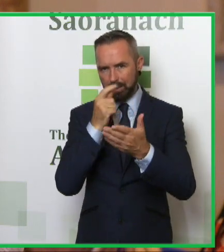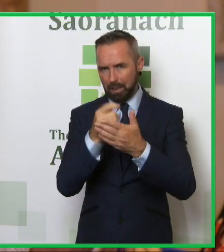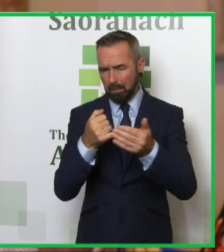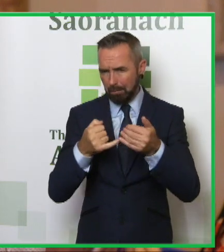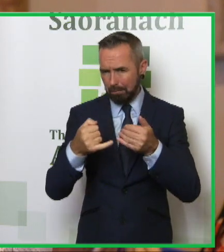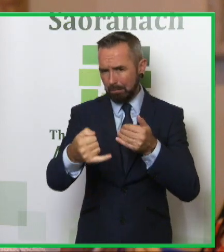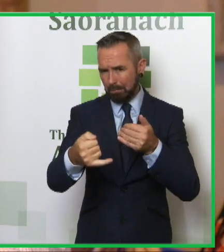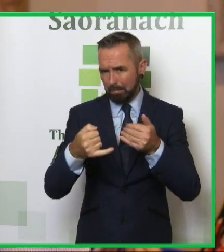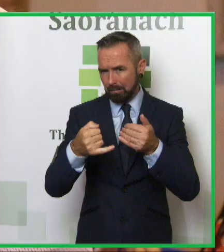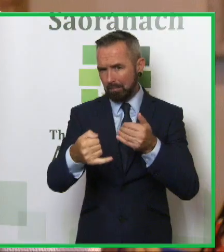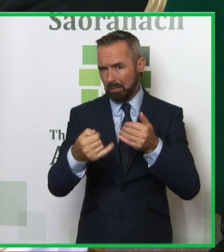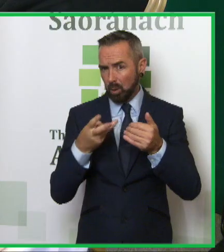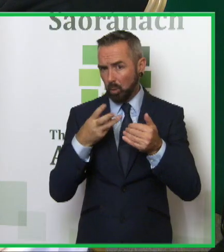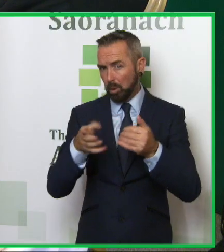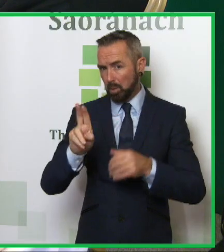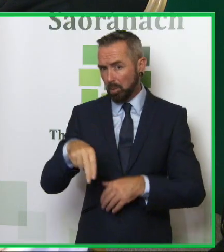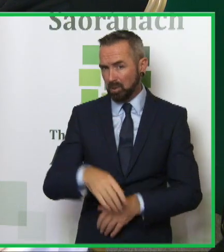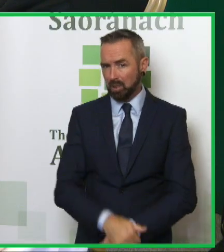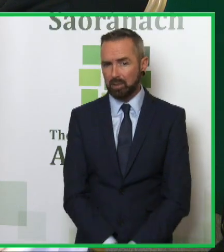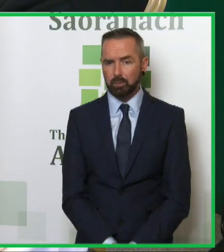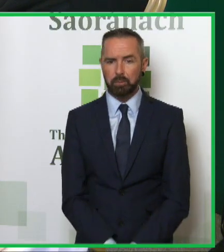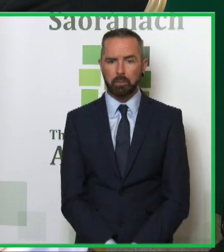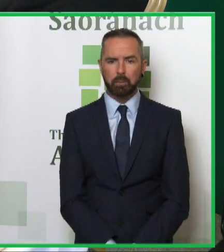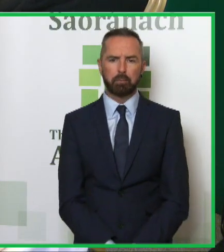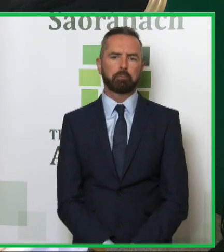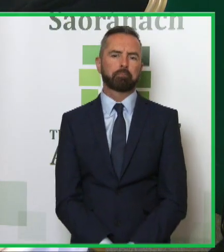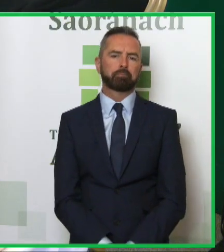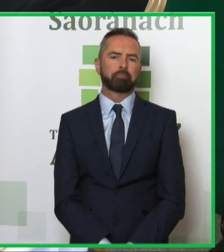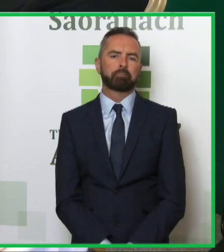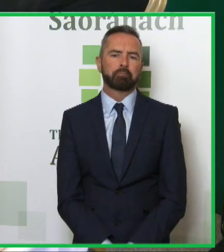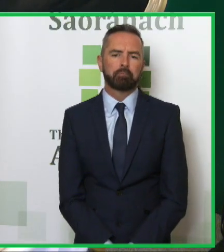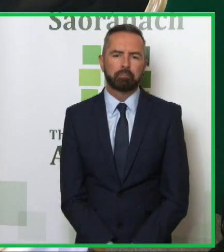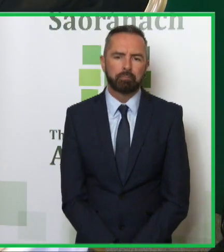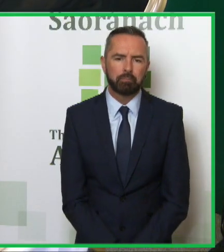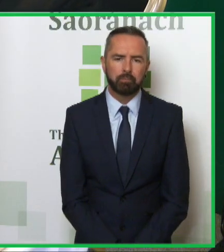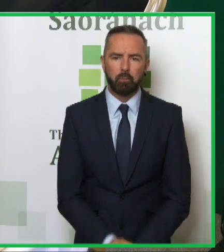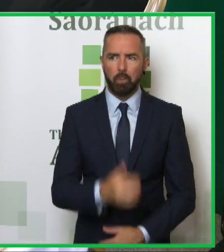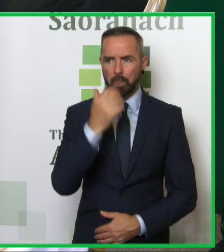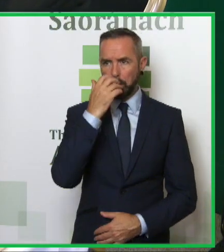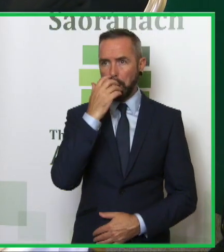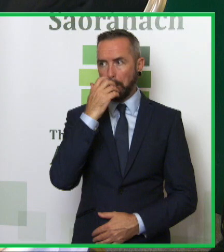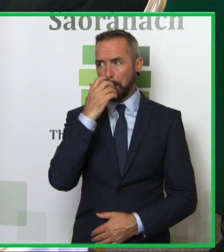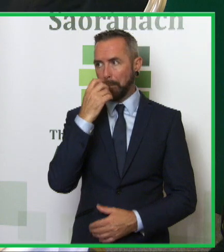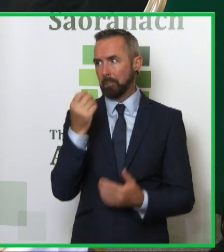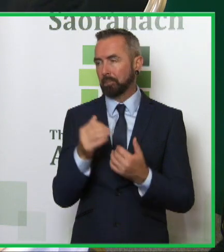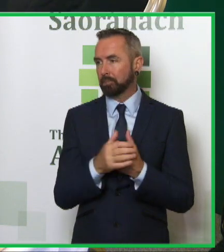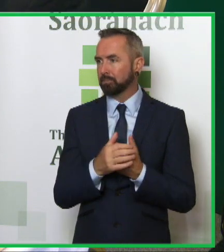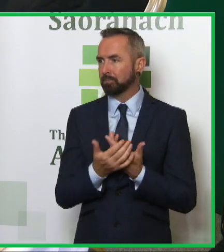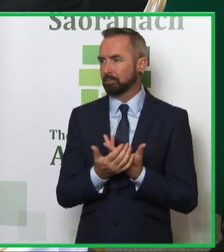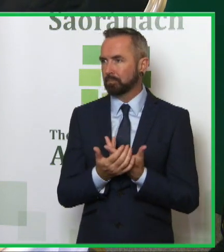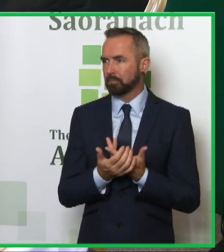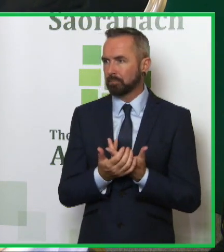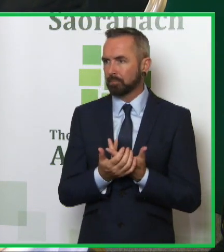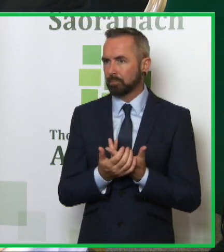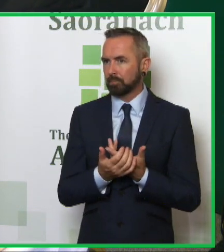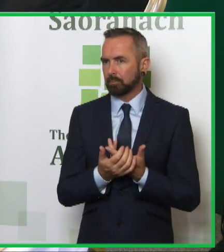it a realistic date? Well, there is potentially nothing stopping the publication of a report in